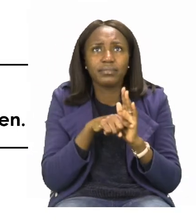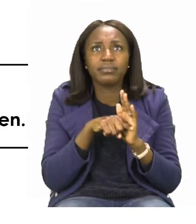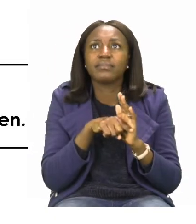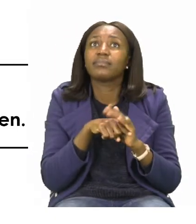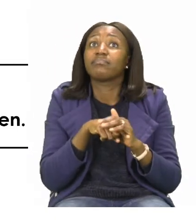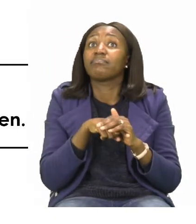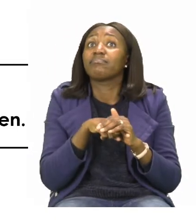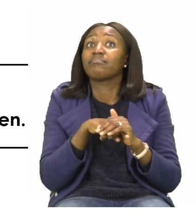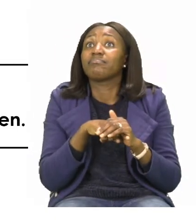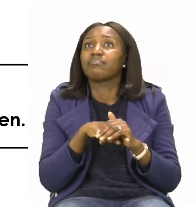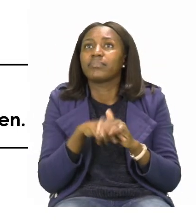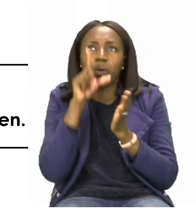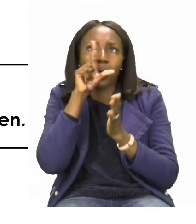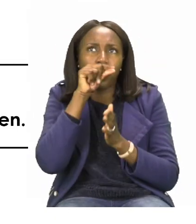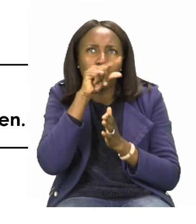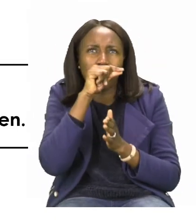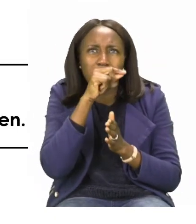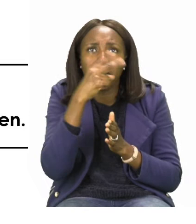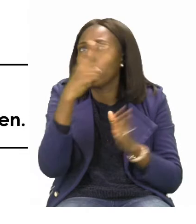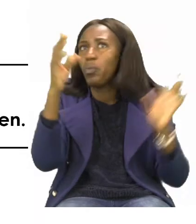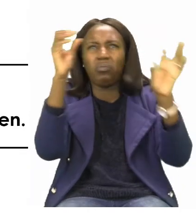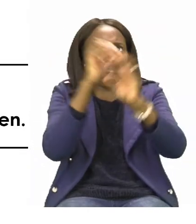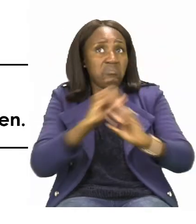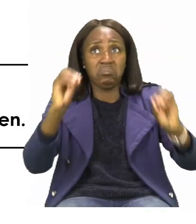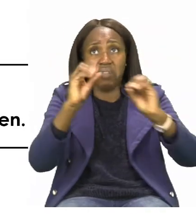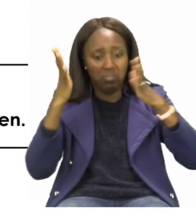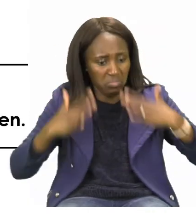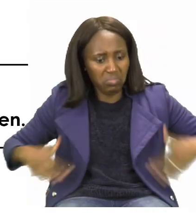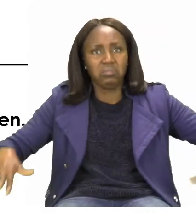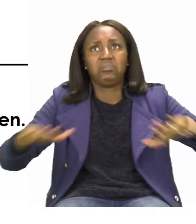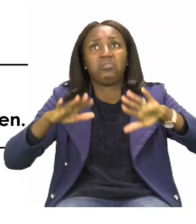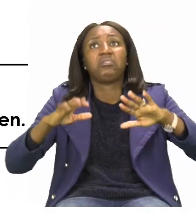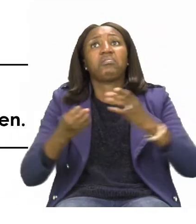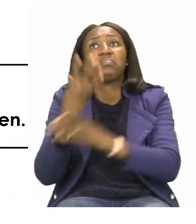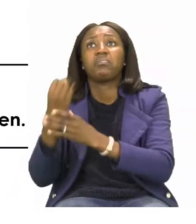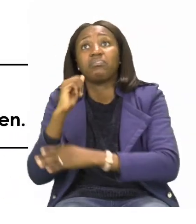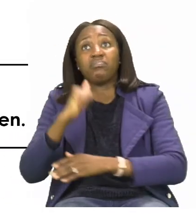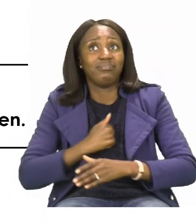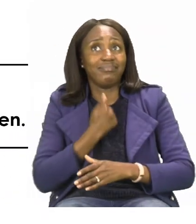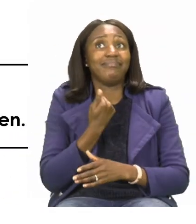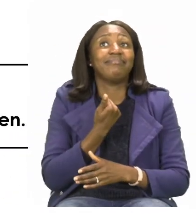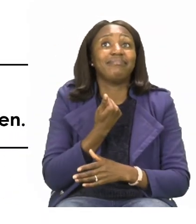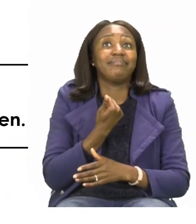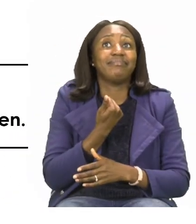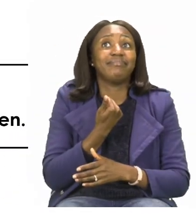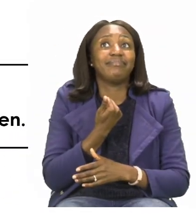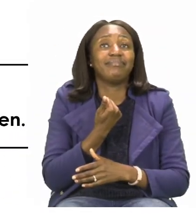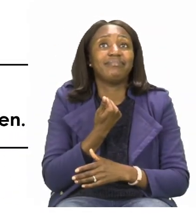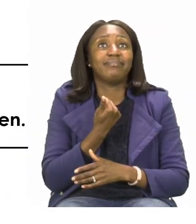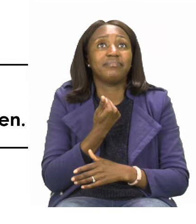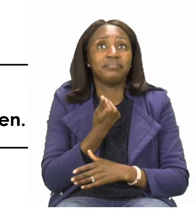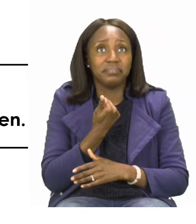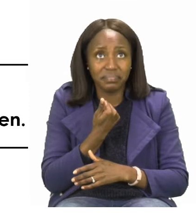say, I didn't see a bird in my garden. So we are